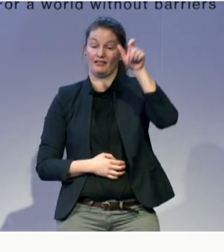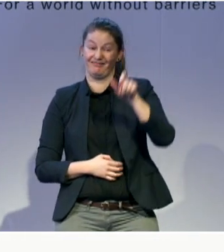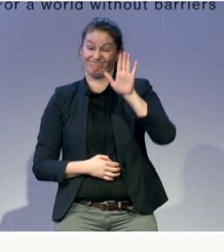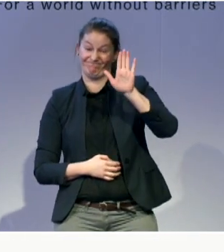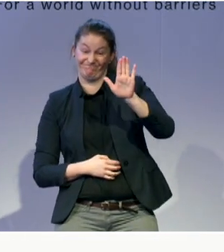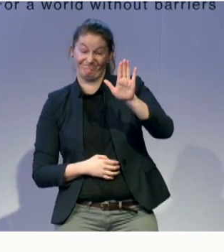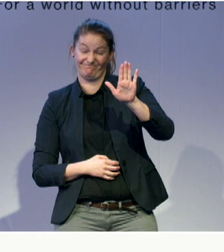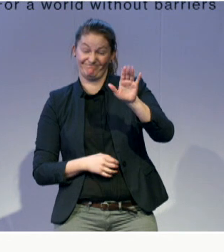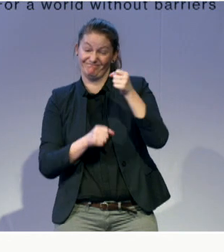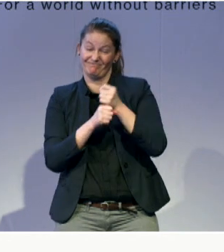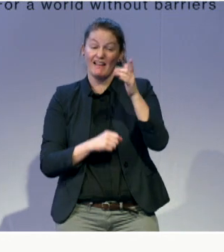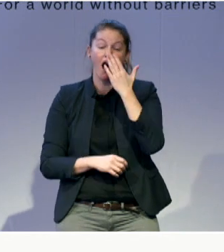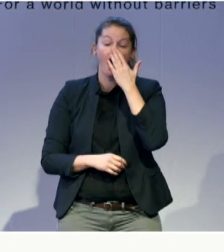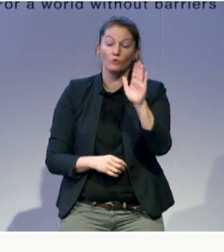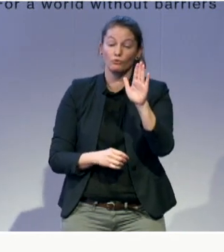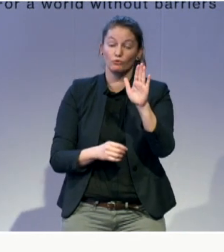George Bush,